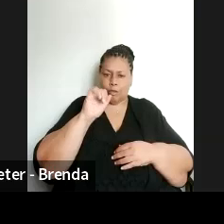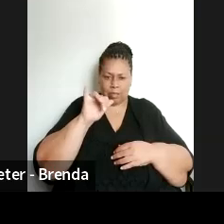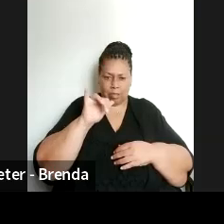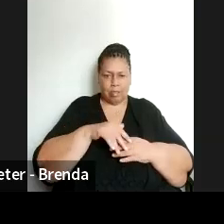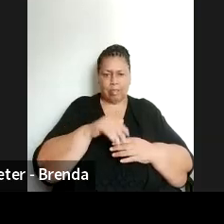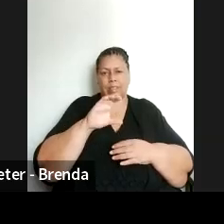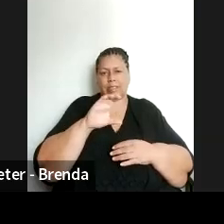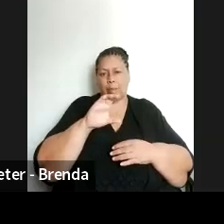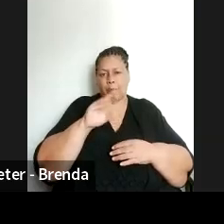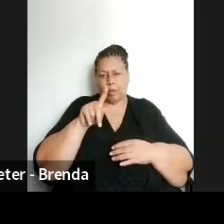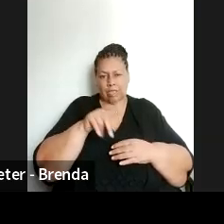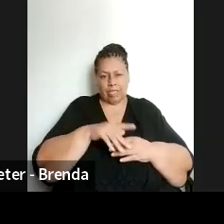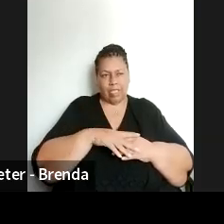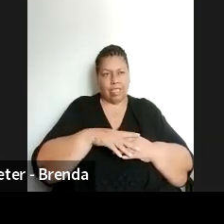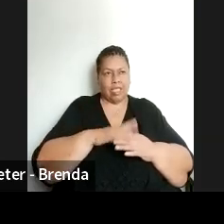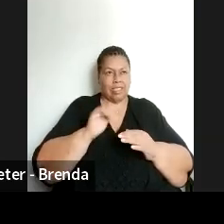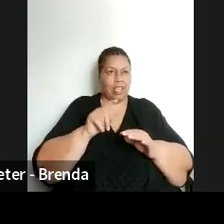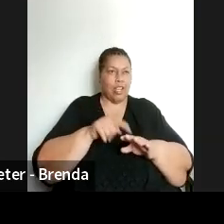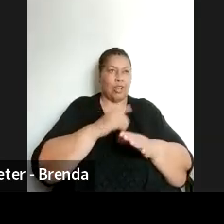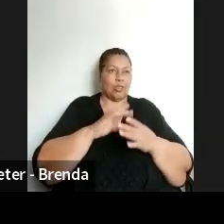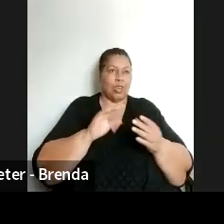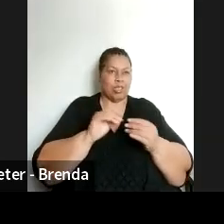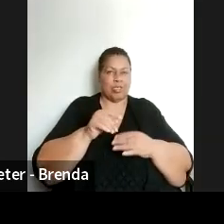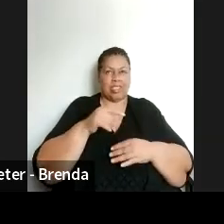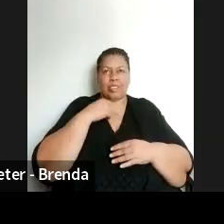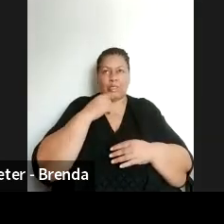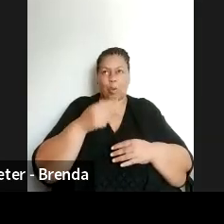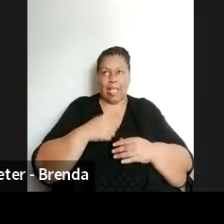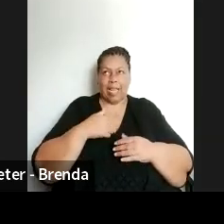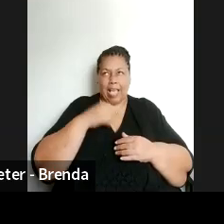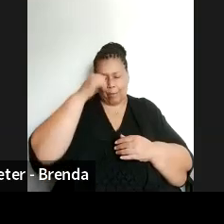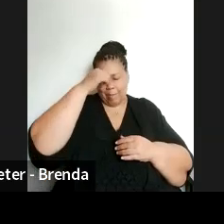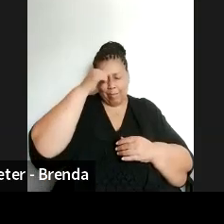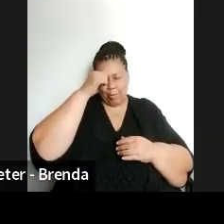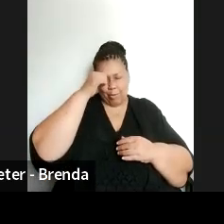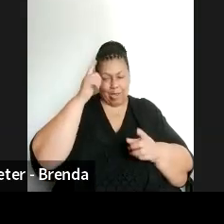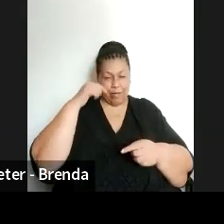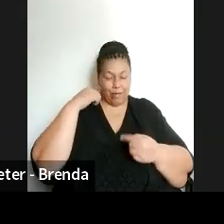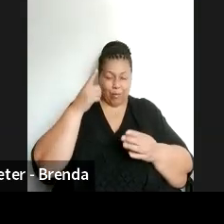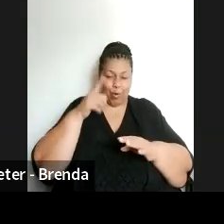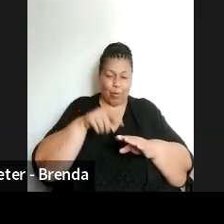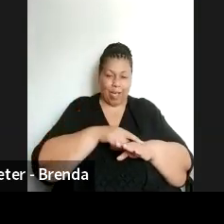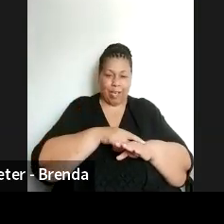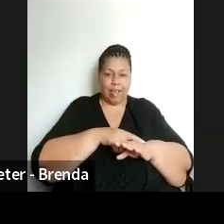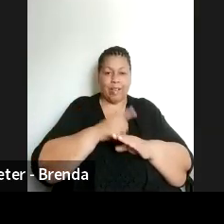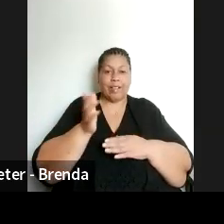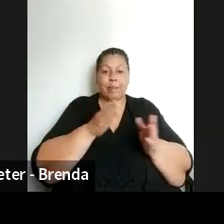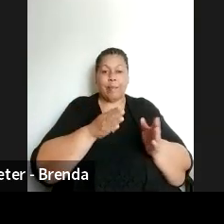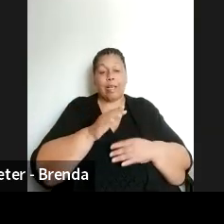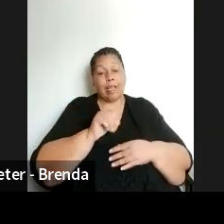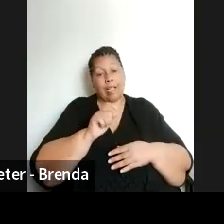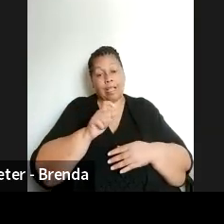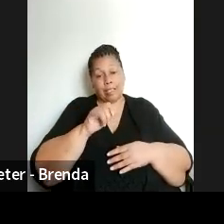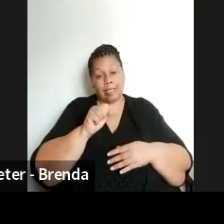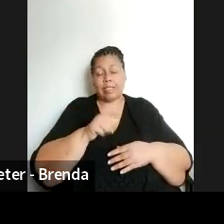now, since they've told me, I'm going to remember for a while. Yeah. What about you, Alexis?